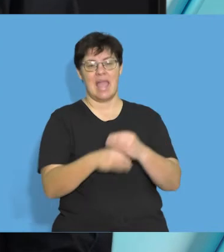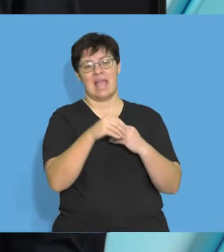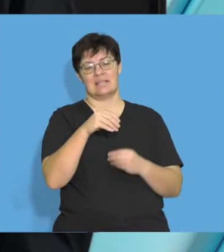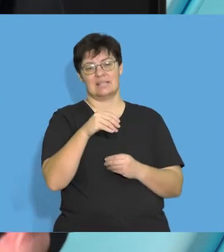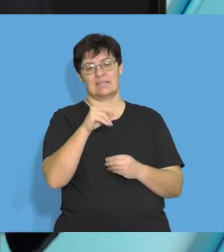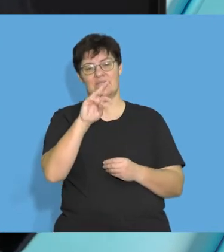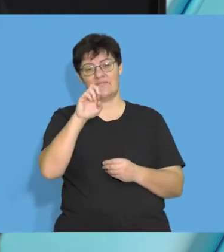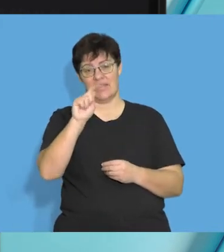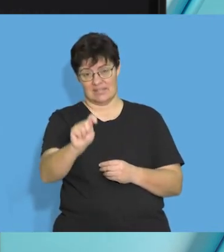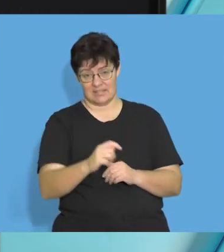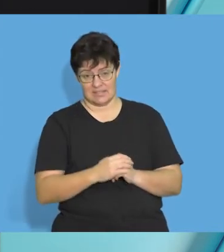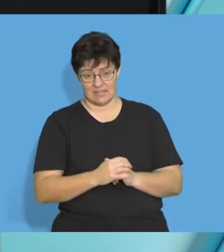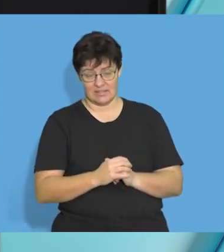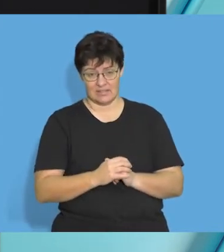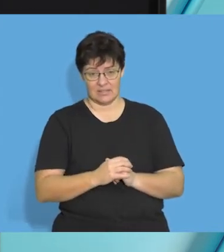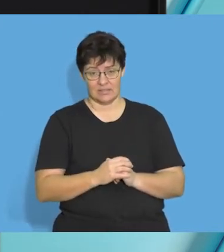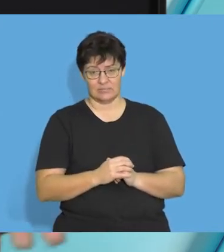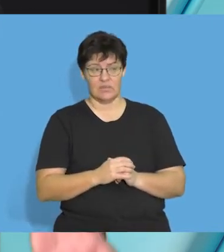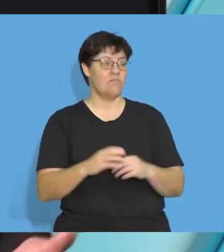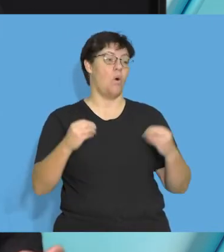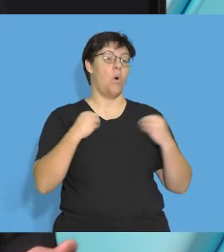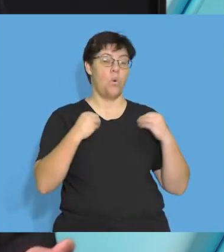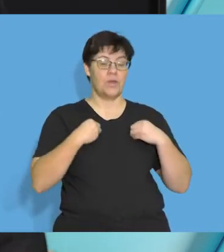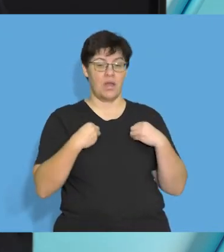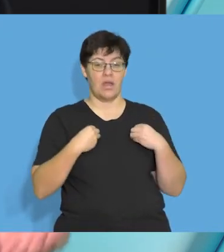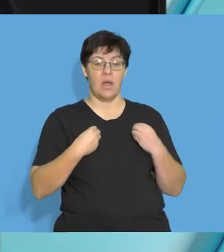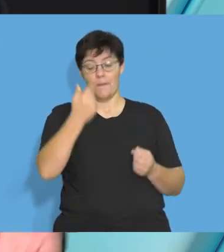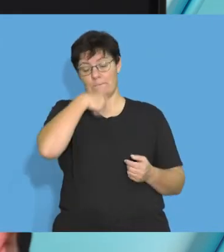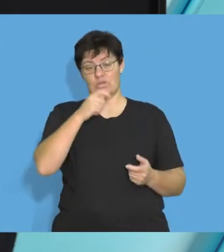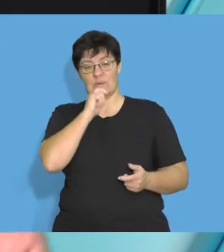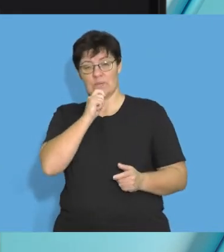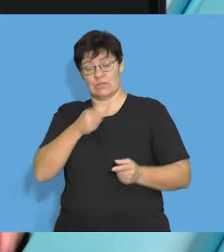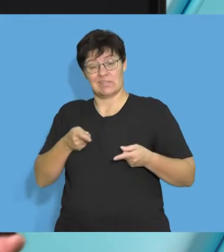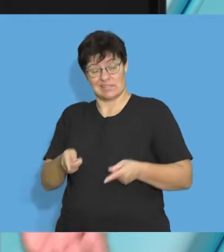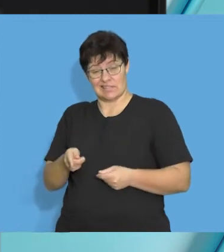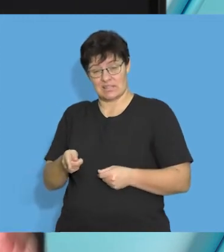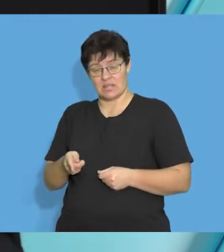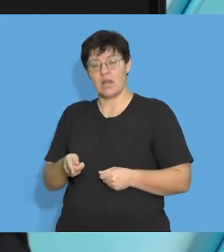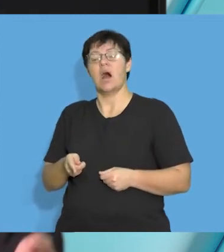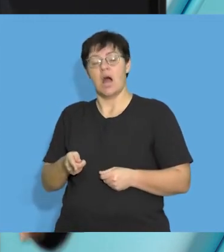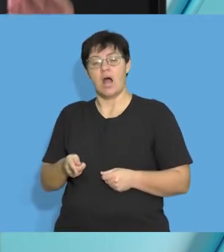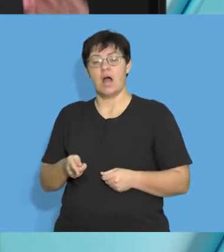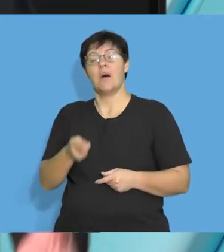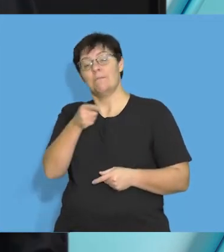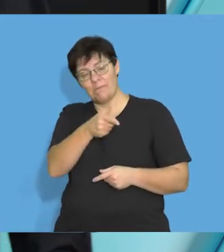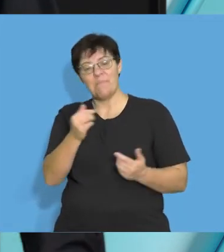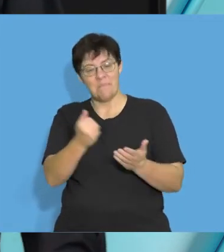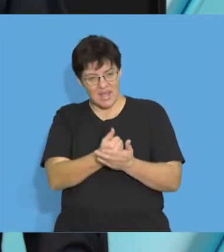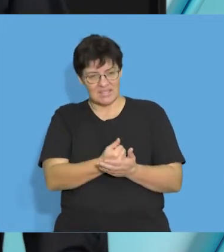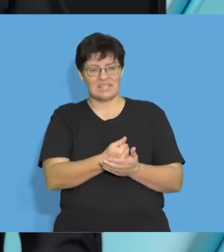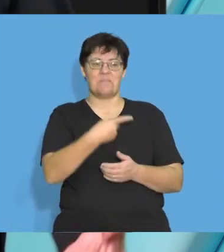that even if the owner takes goods for personal use, the owner will be subjected to